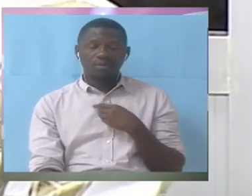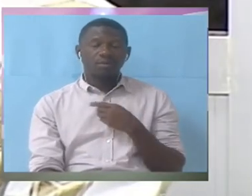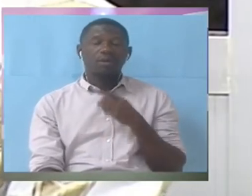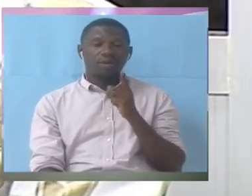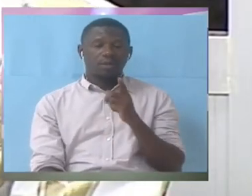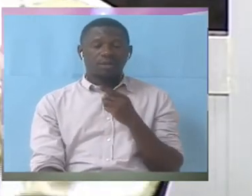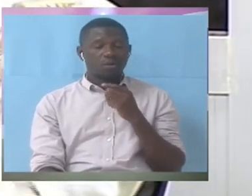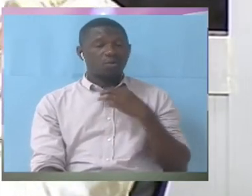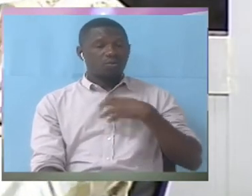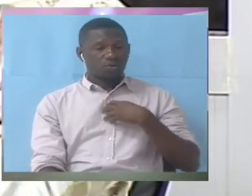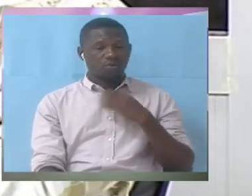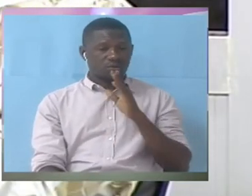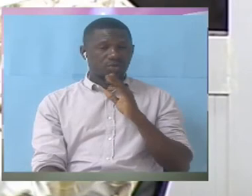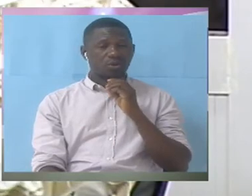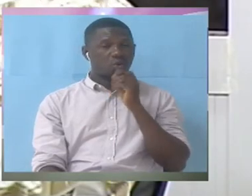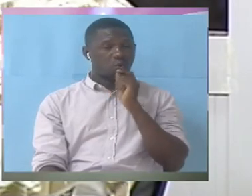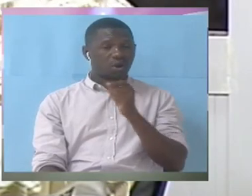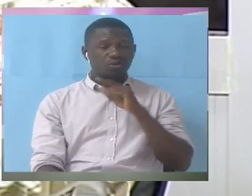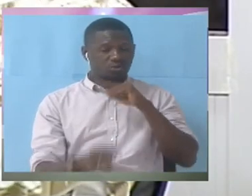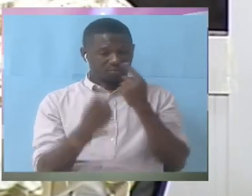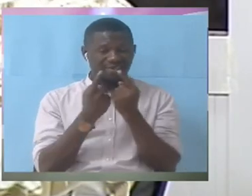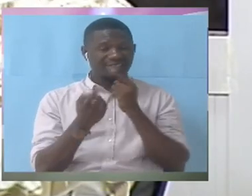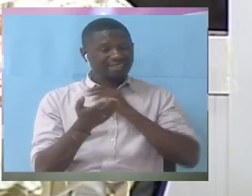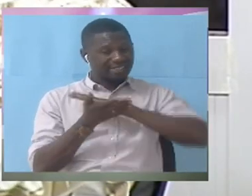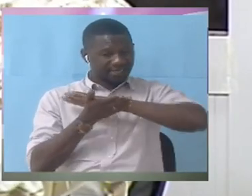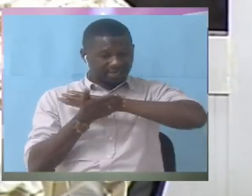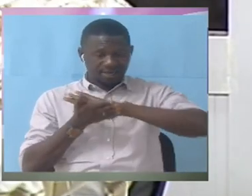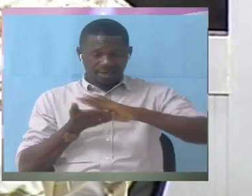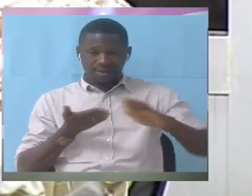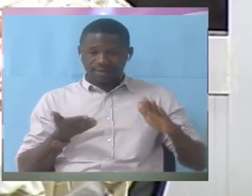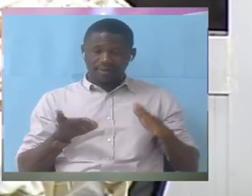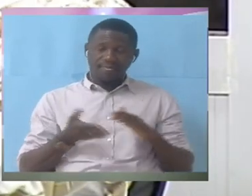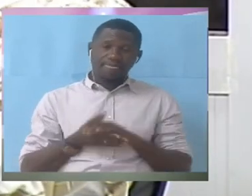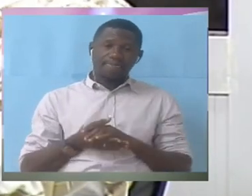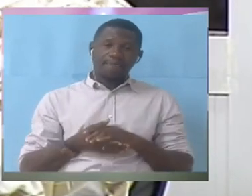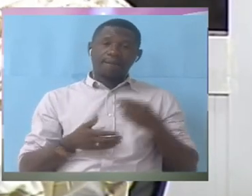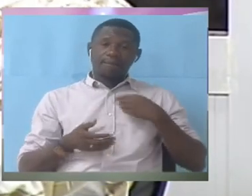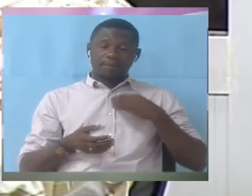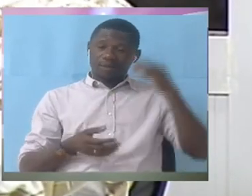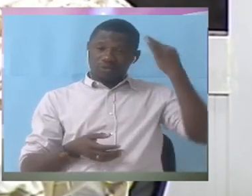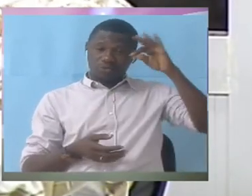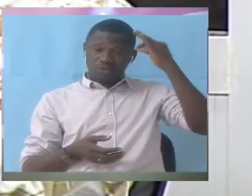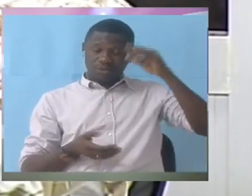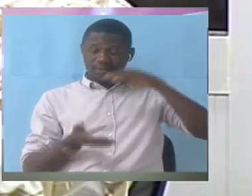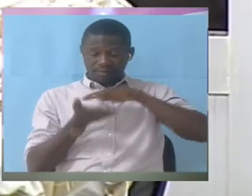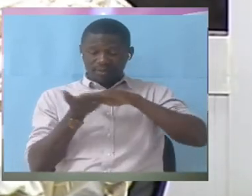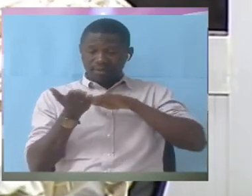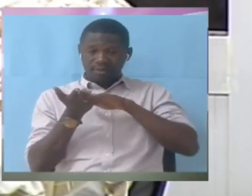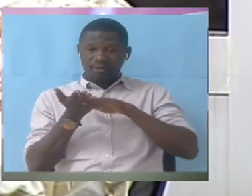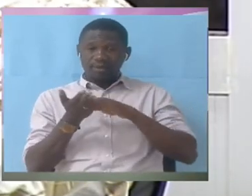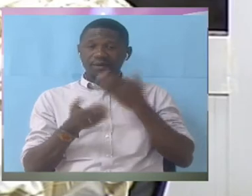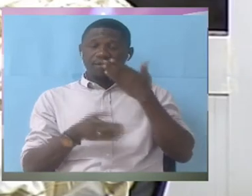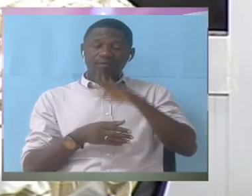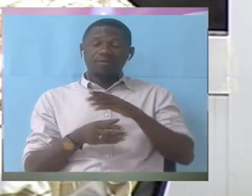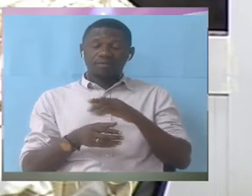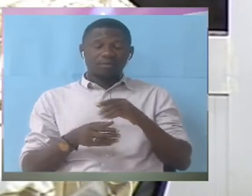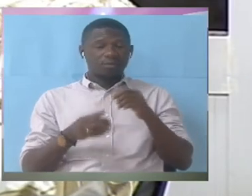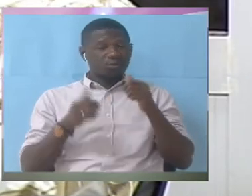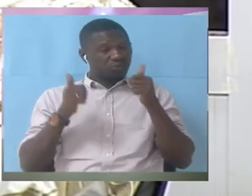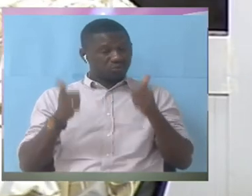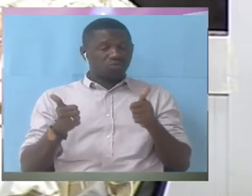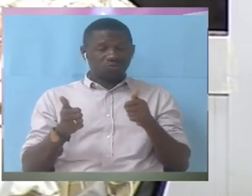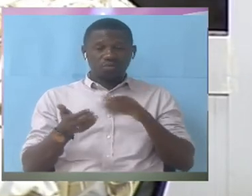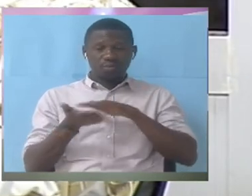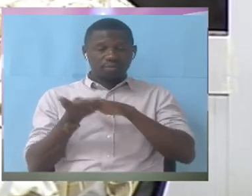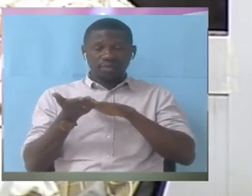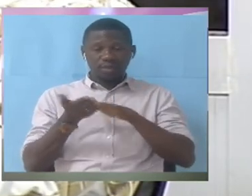straight. Manelen deglu len ma nak ñu leral mbir yi. I studied medicine. jangana amiri fac from a proper medical school te fima